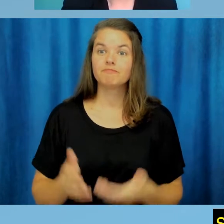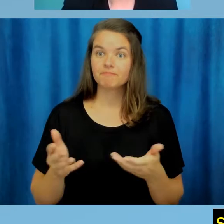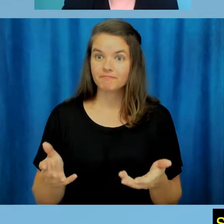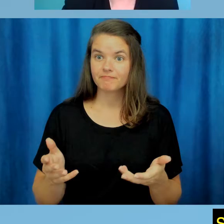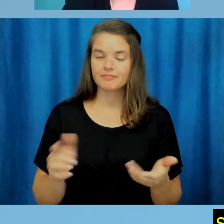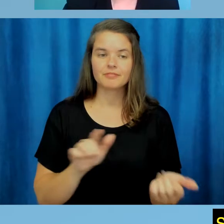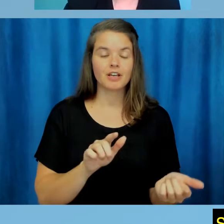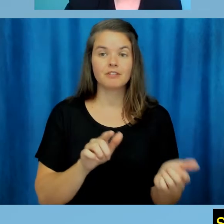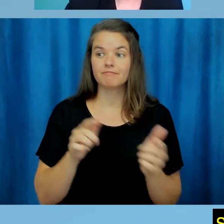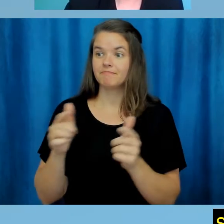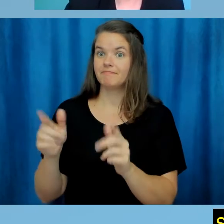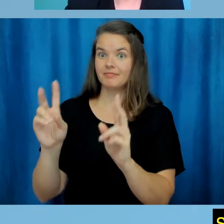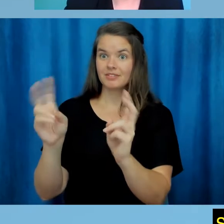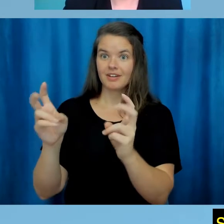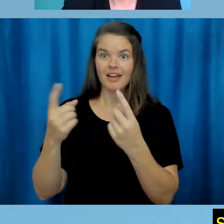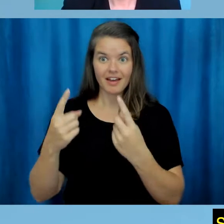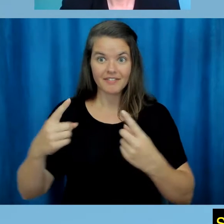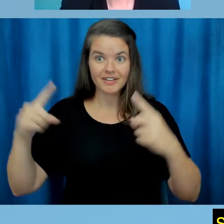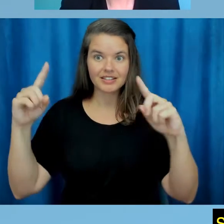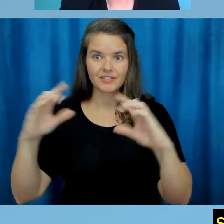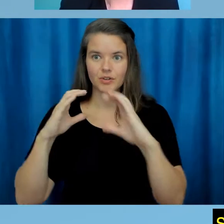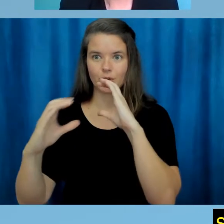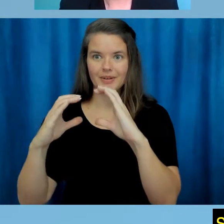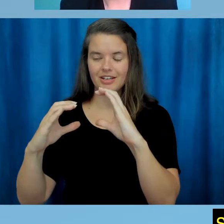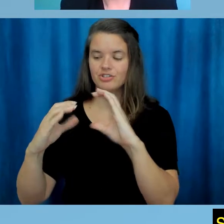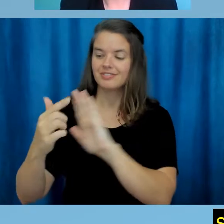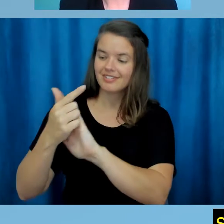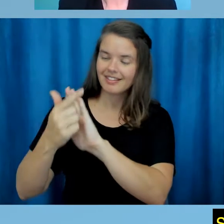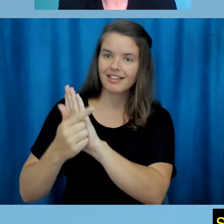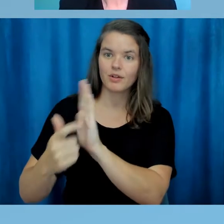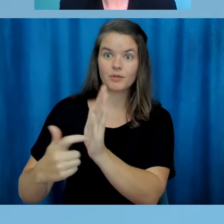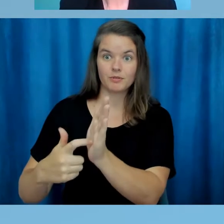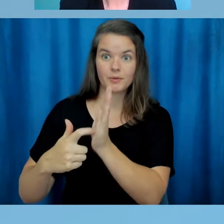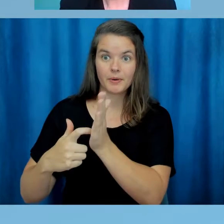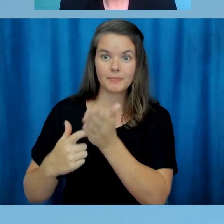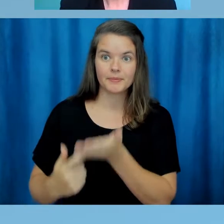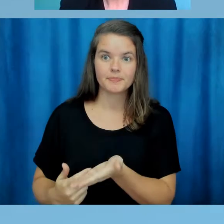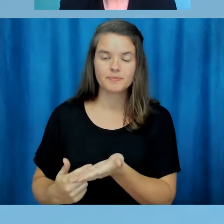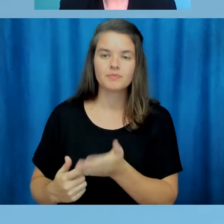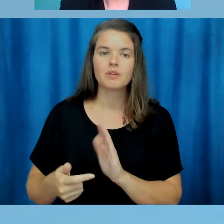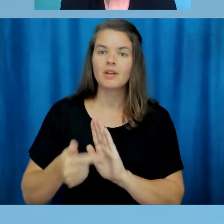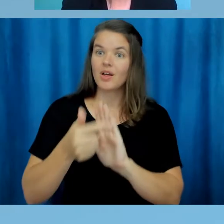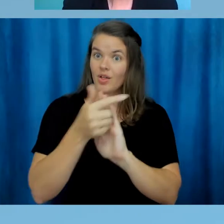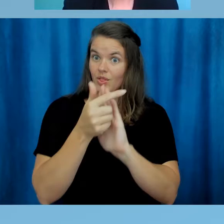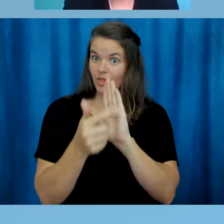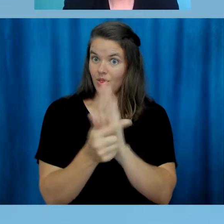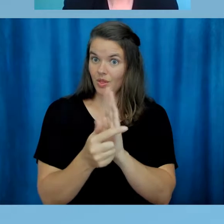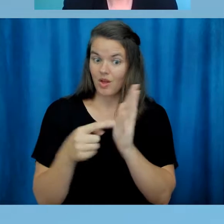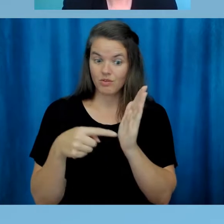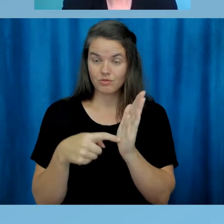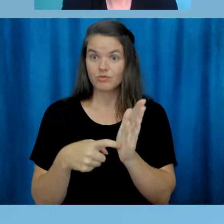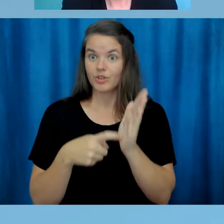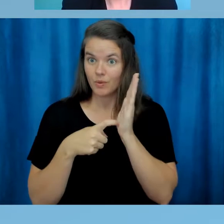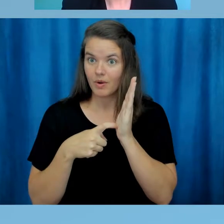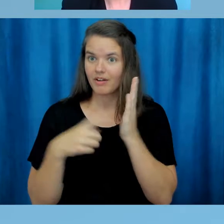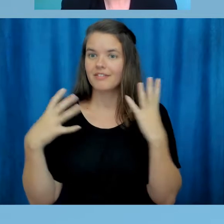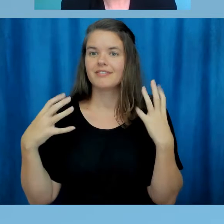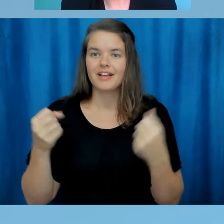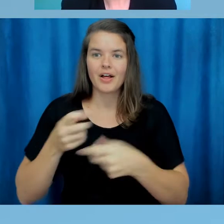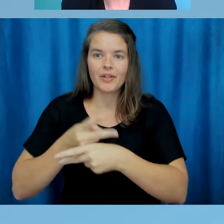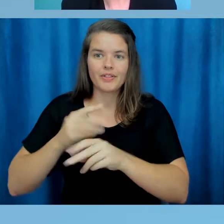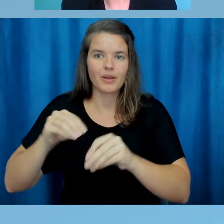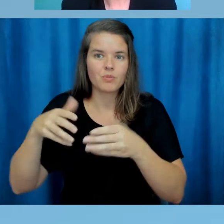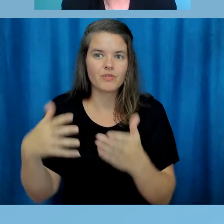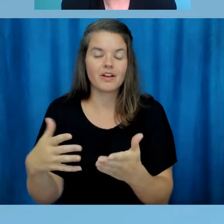So turning to effective communication as a legal requirement. The law requires